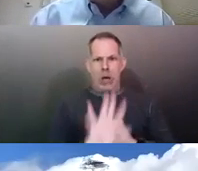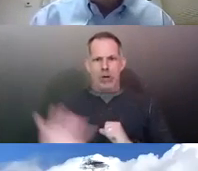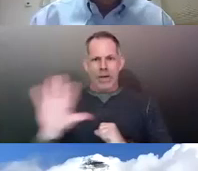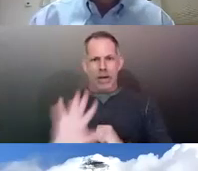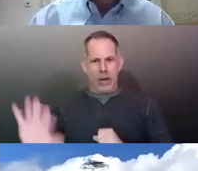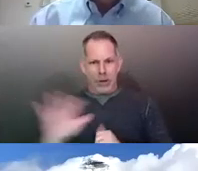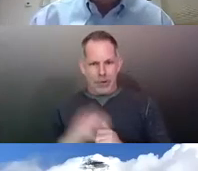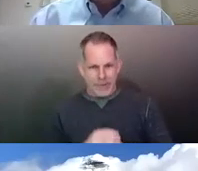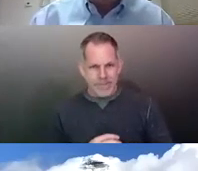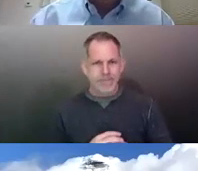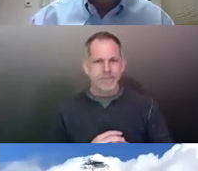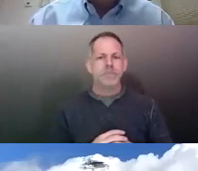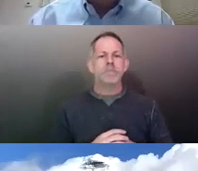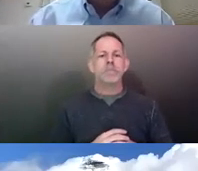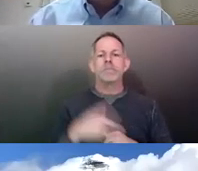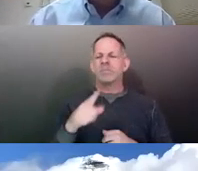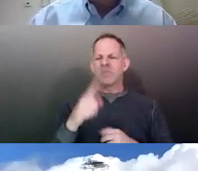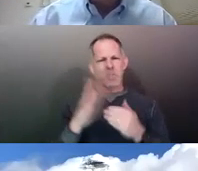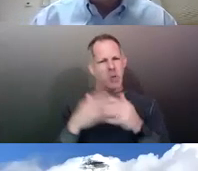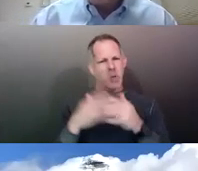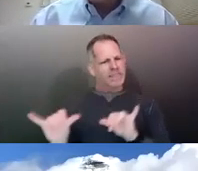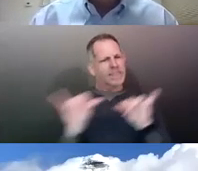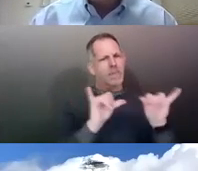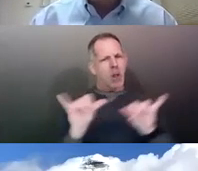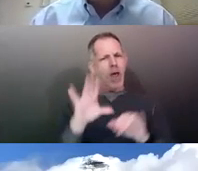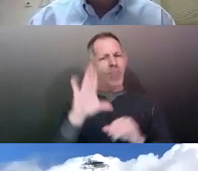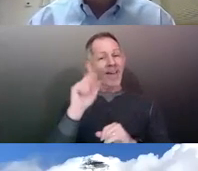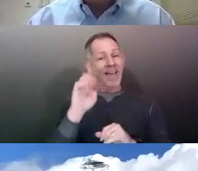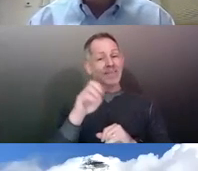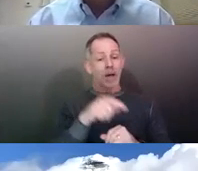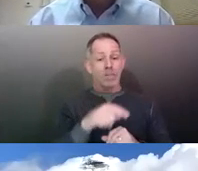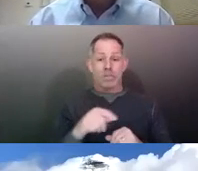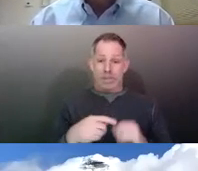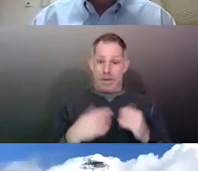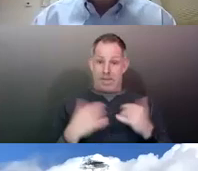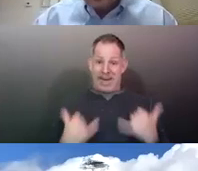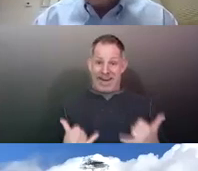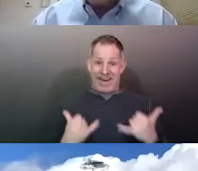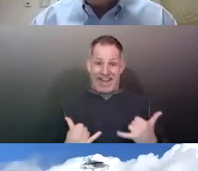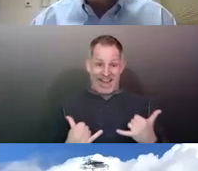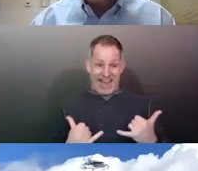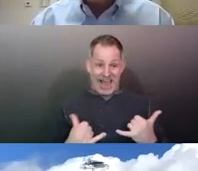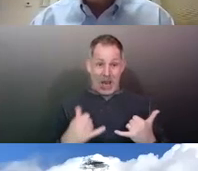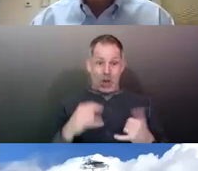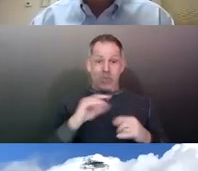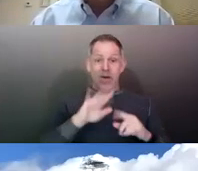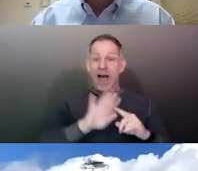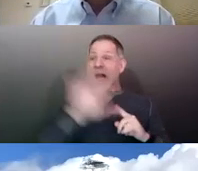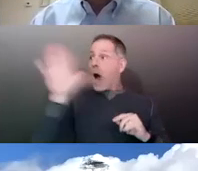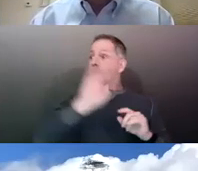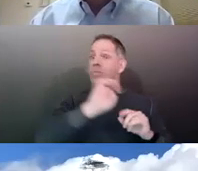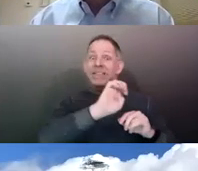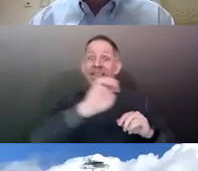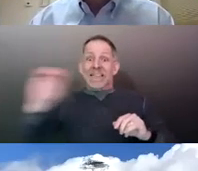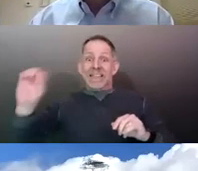does show you that in some of the less populated regions outside the urban core of the county, we do have high rates.